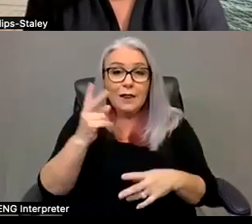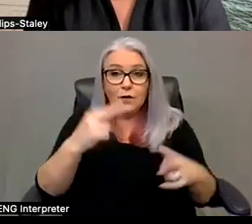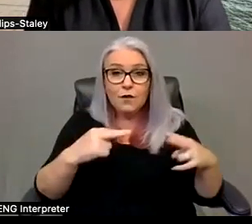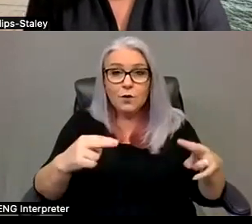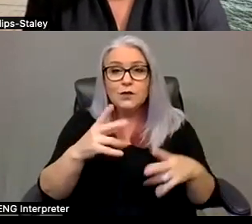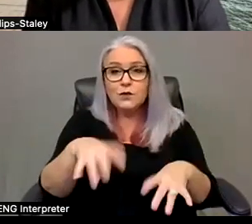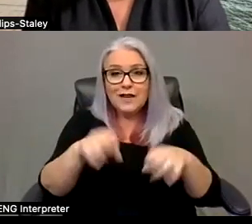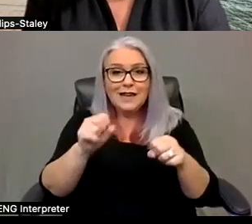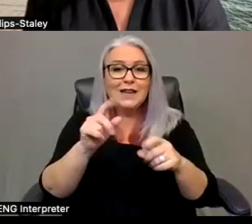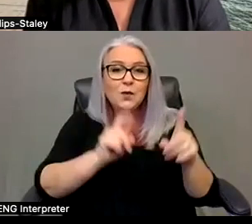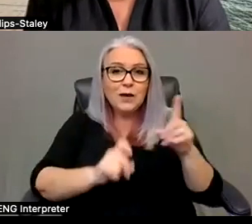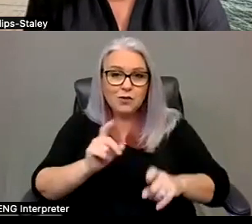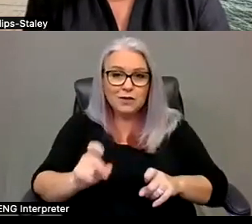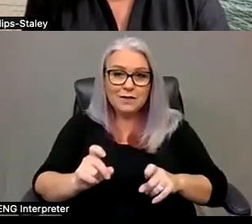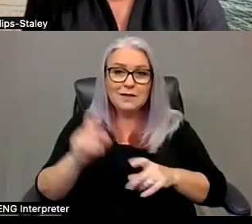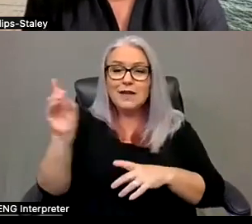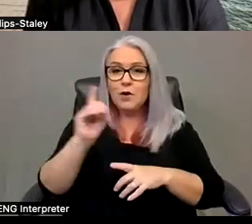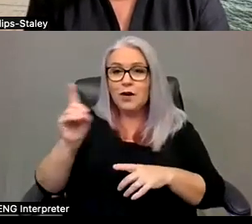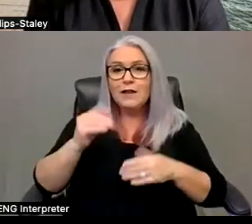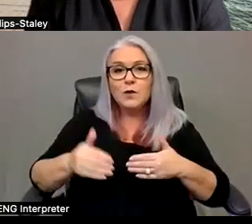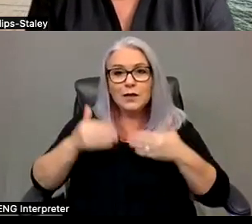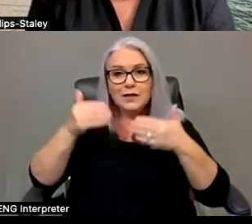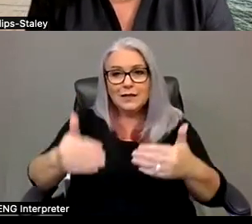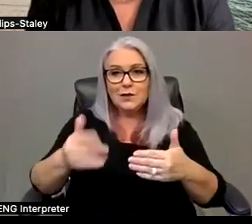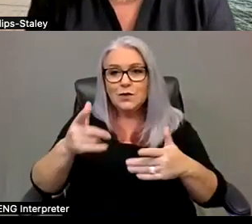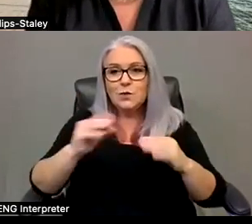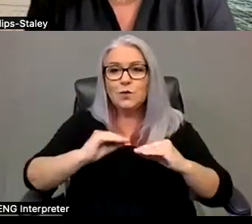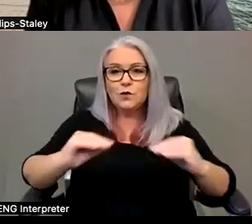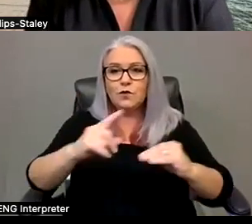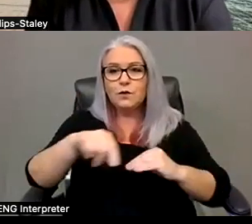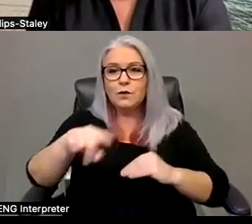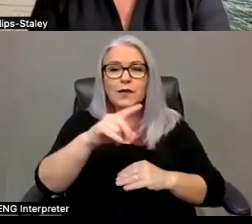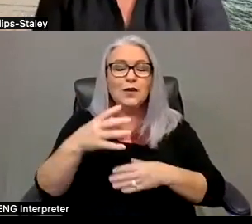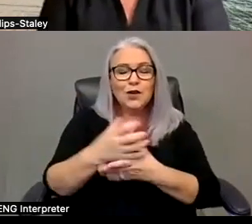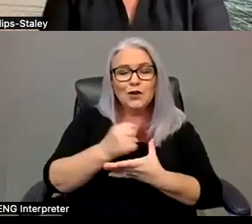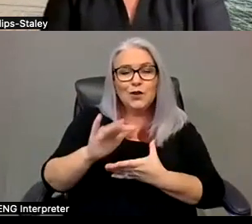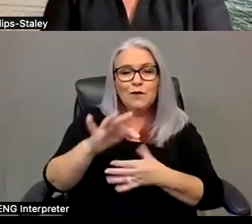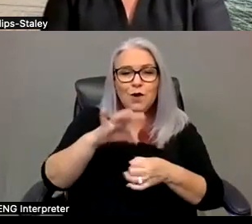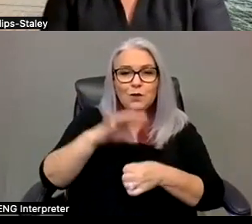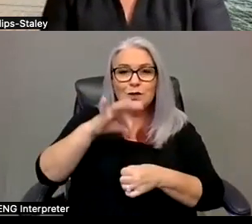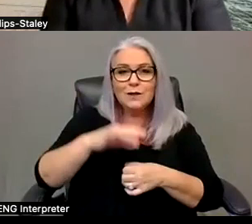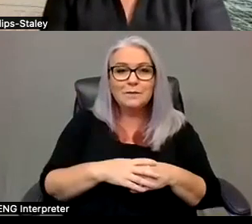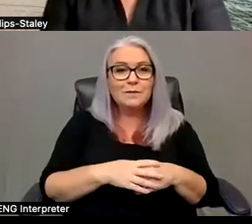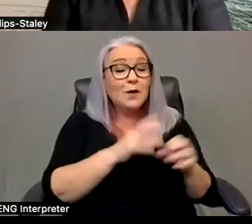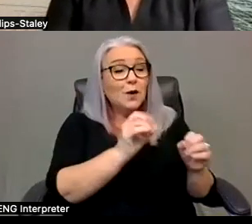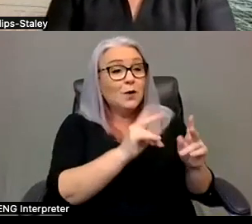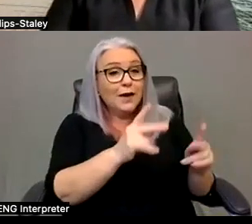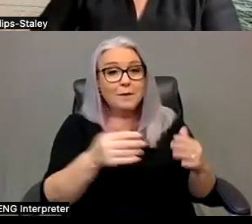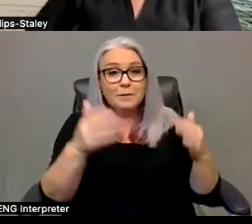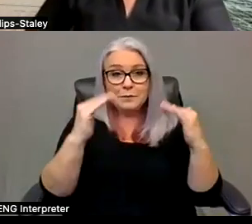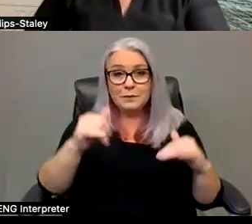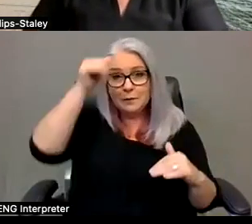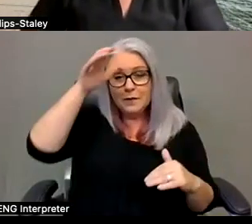tonight on how Democrats will continue to move Tarrytown forward, and we hope to earn your vote. Okay, that's time. Mr. Kim.